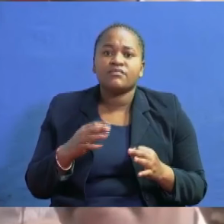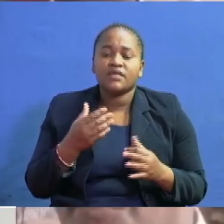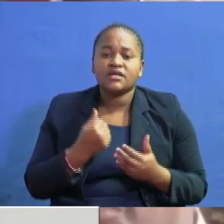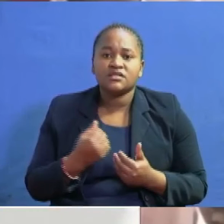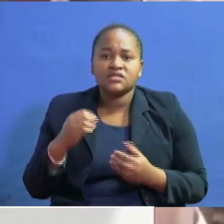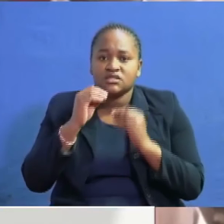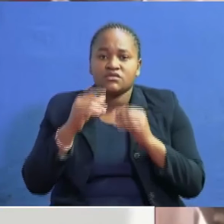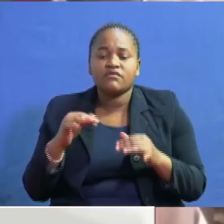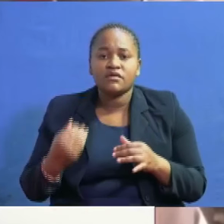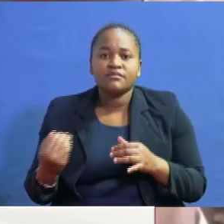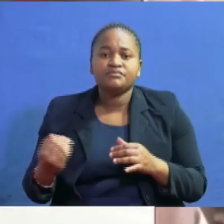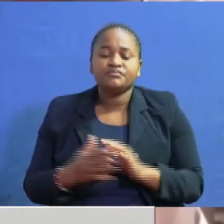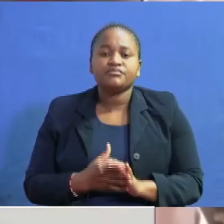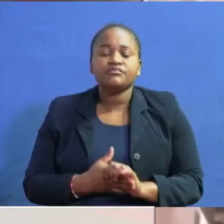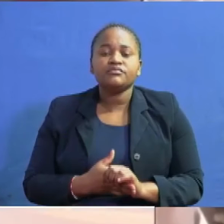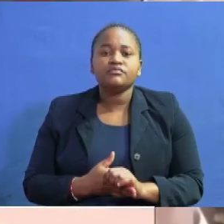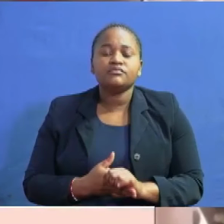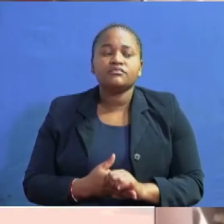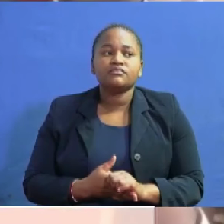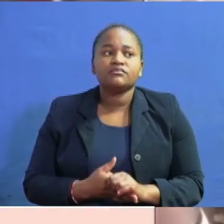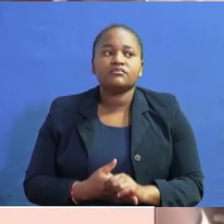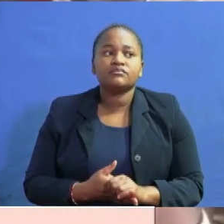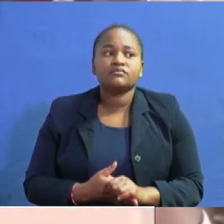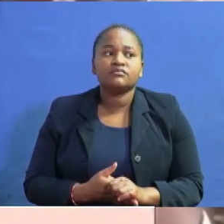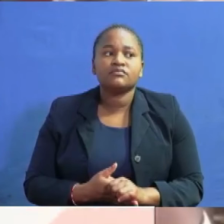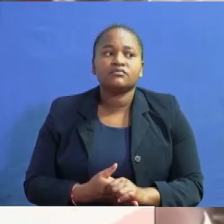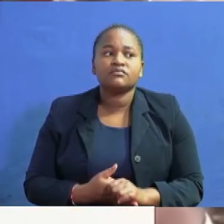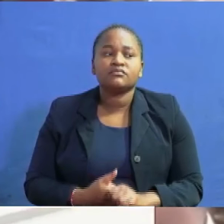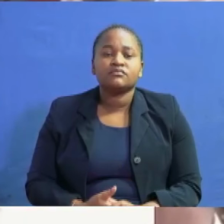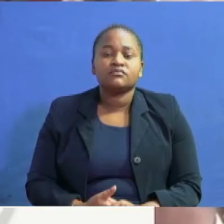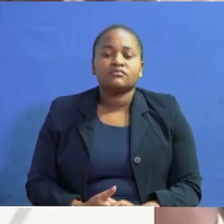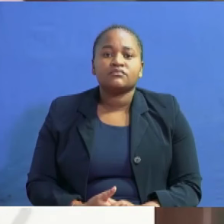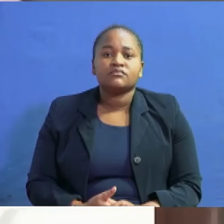moja moja, Deka Bure Women Group. Deka Bure.